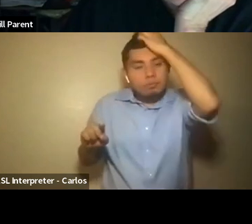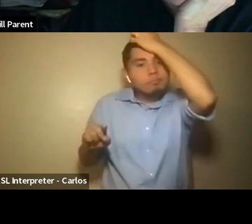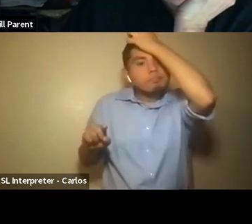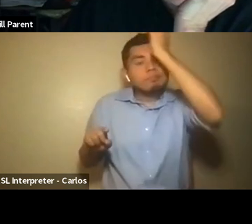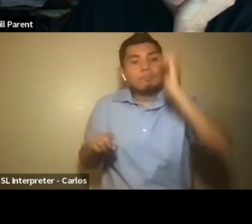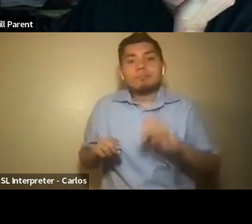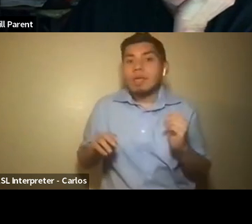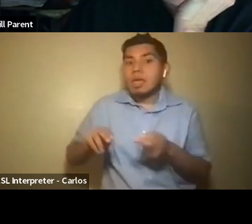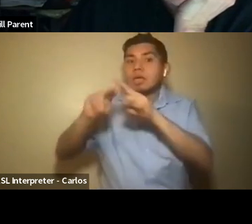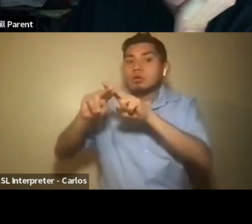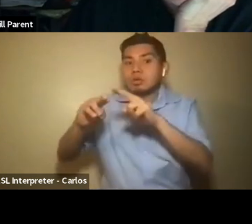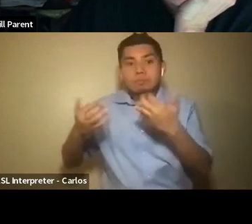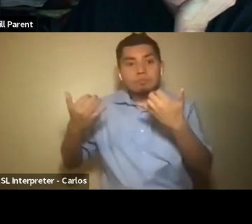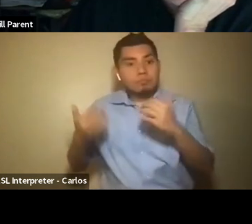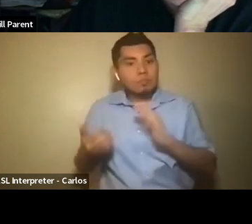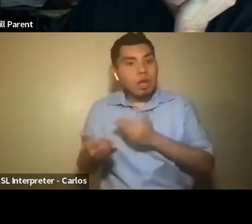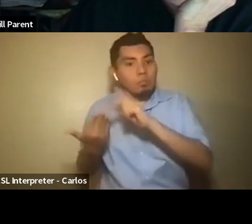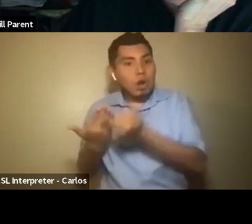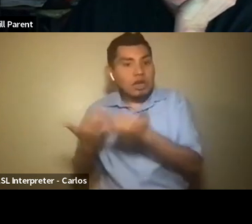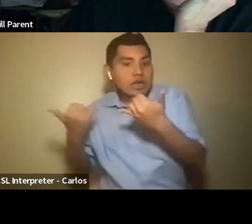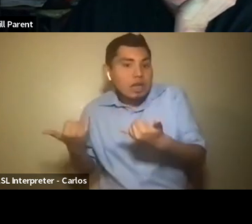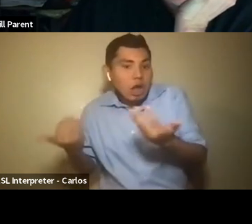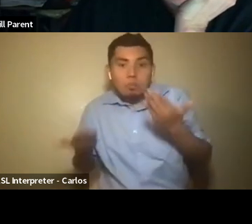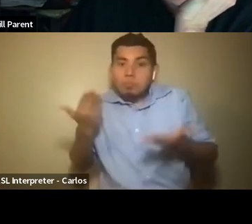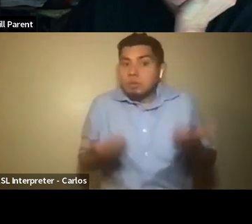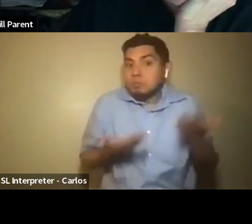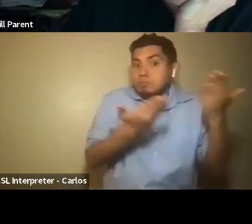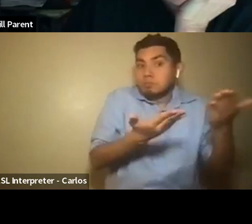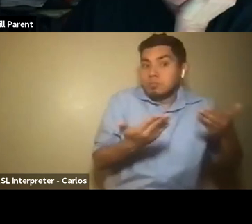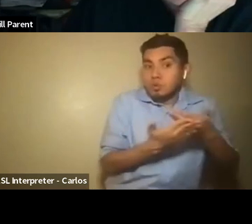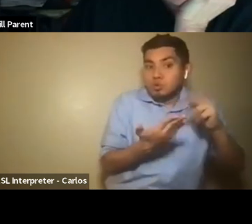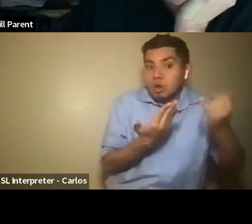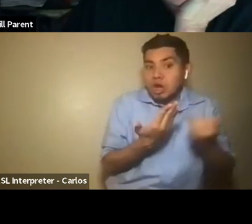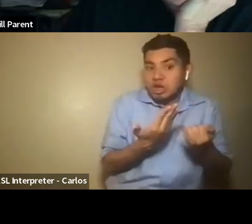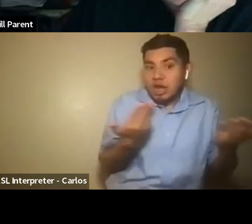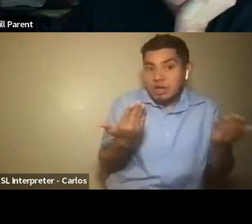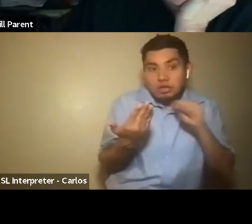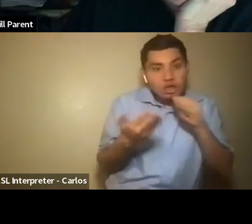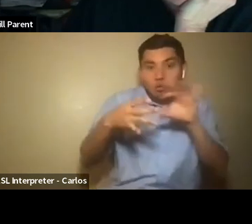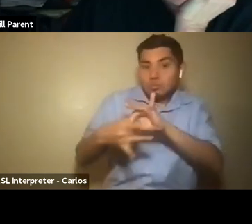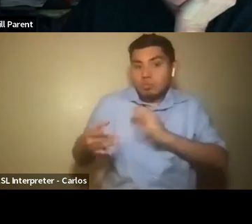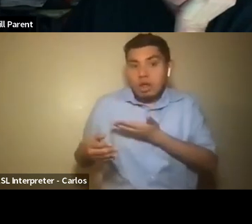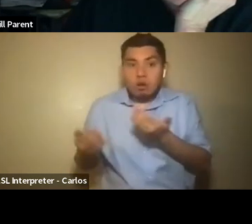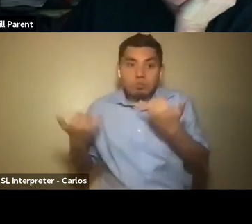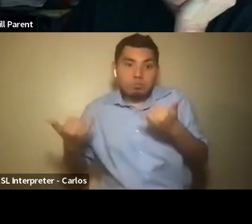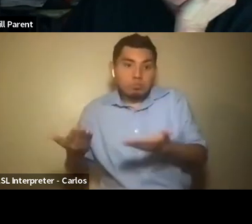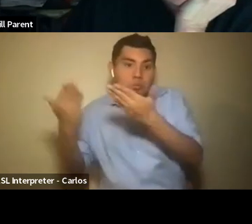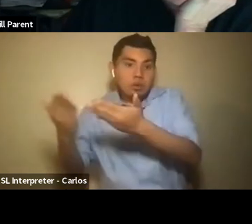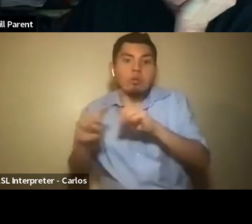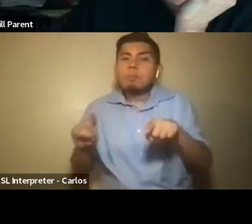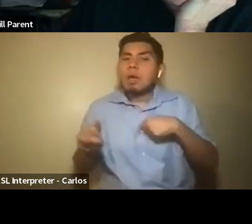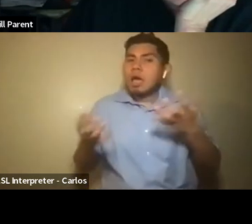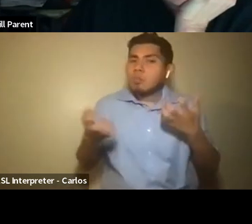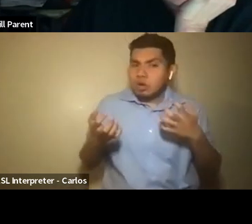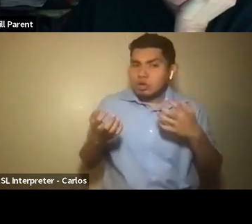projects or potentially wholly new projects that are not contemplated within the current proposal. But I wanted to walk the commission